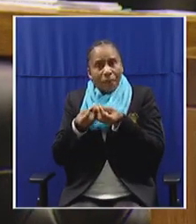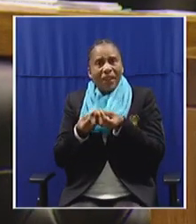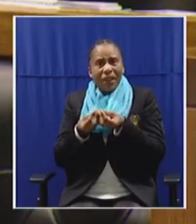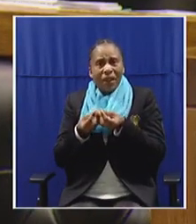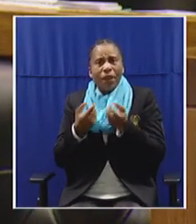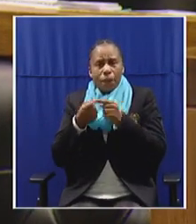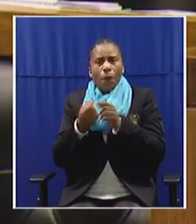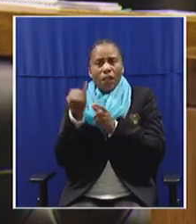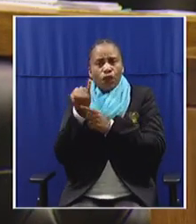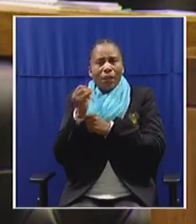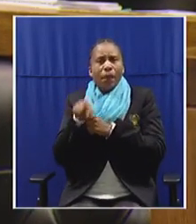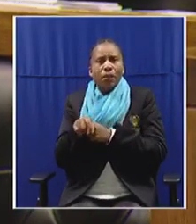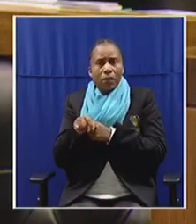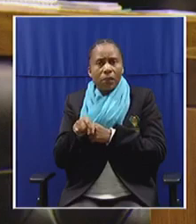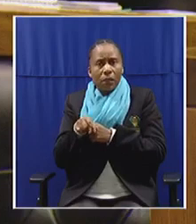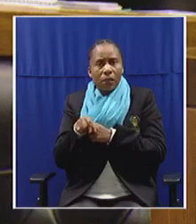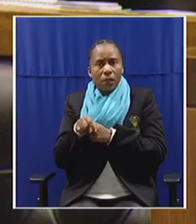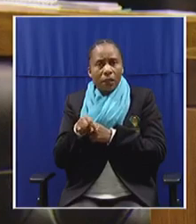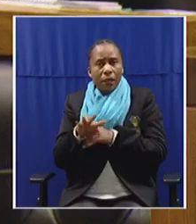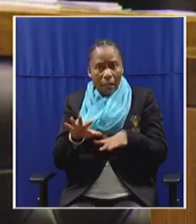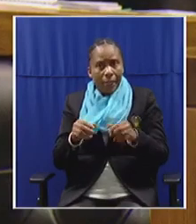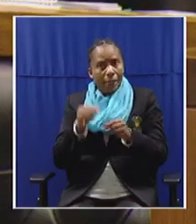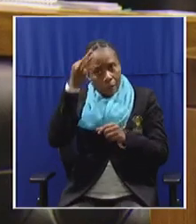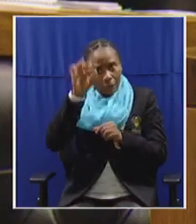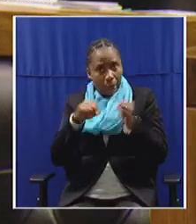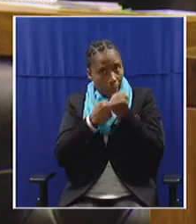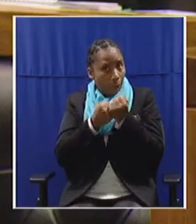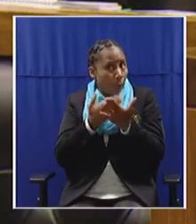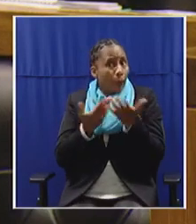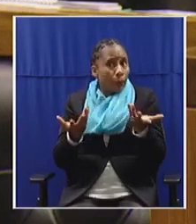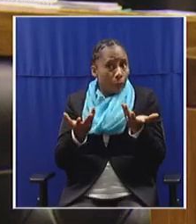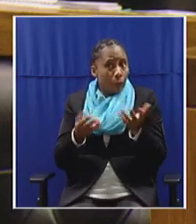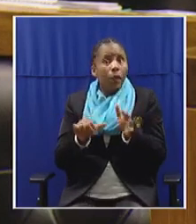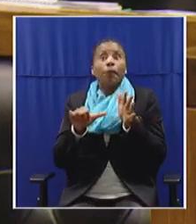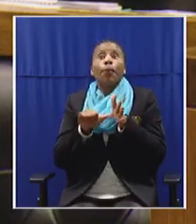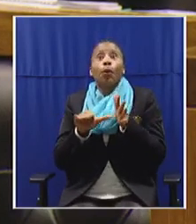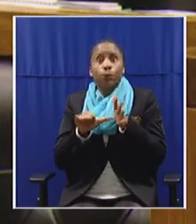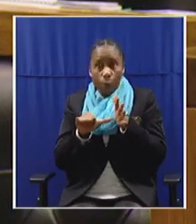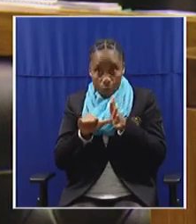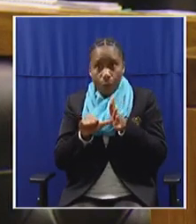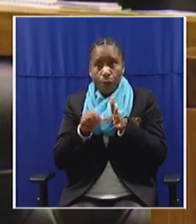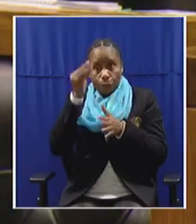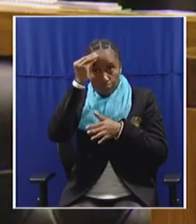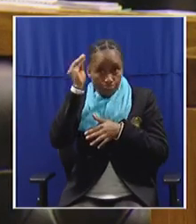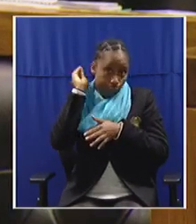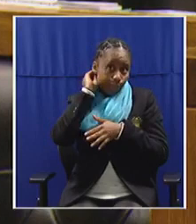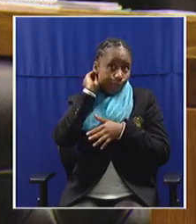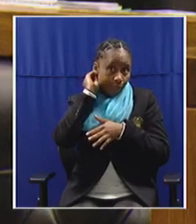your insurance, and probably government can support. It's important to note that, and I'm going to